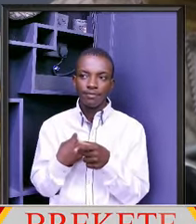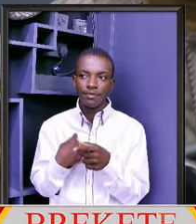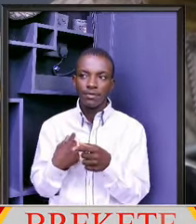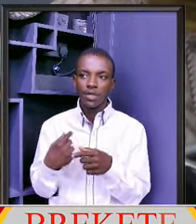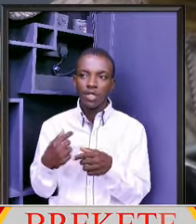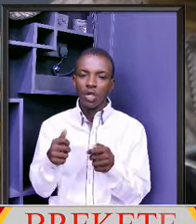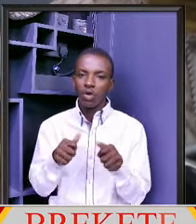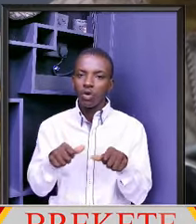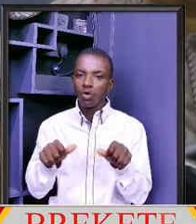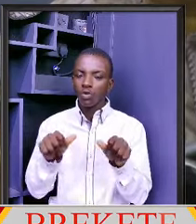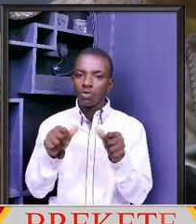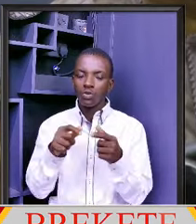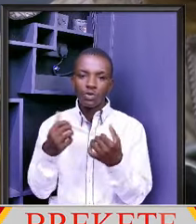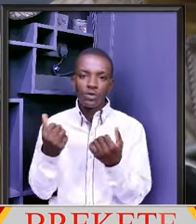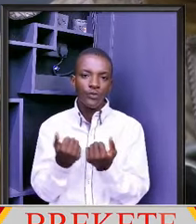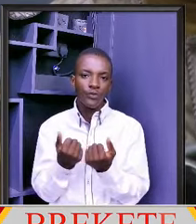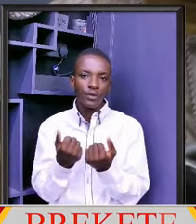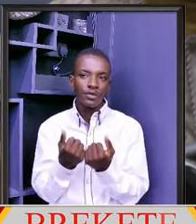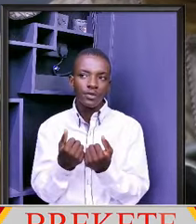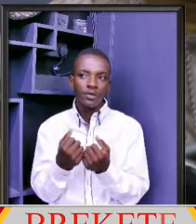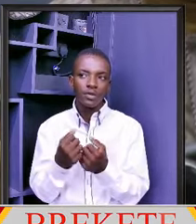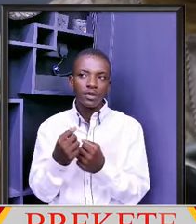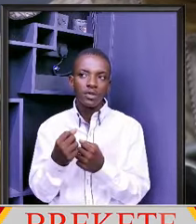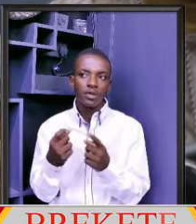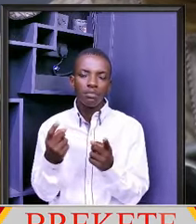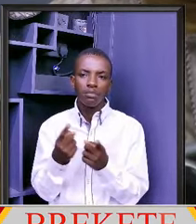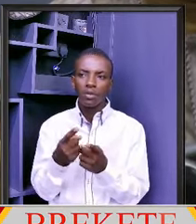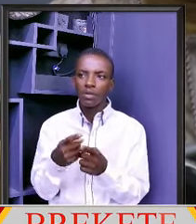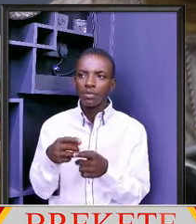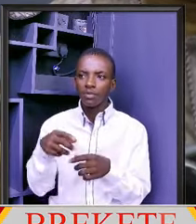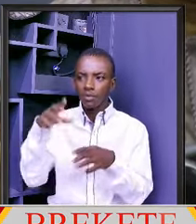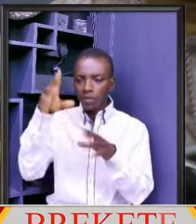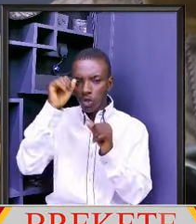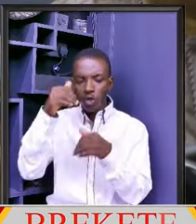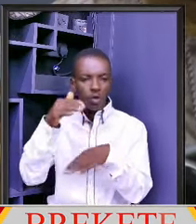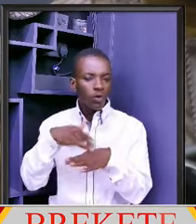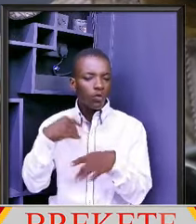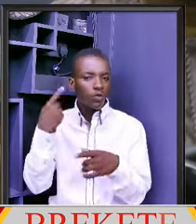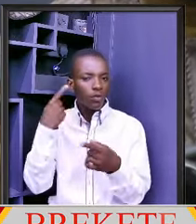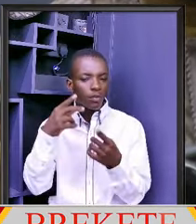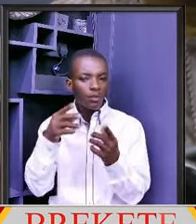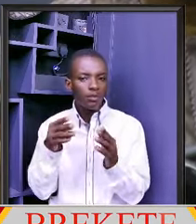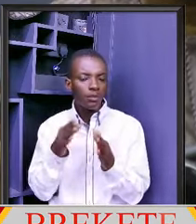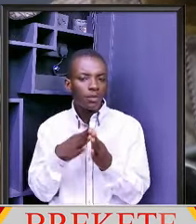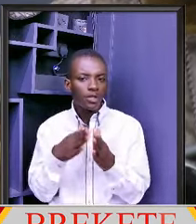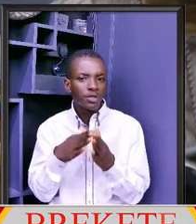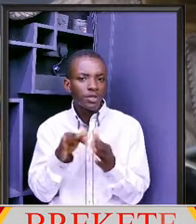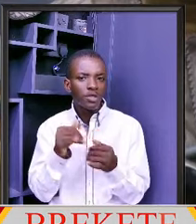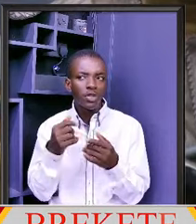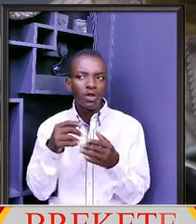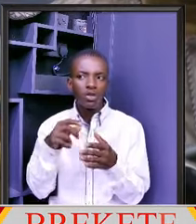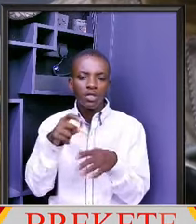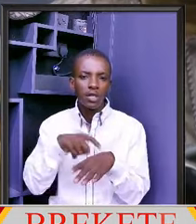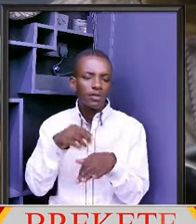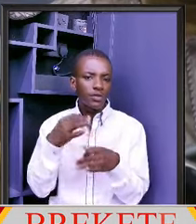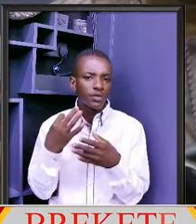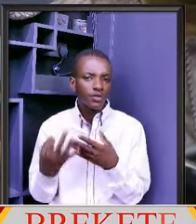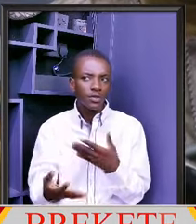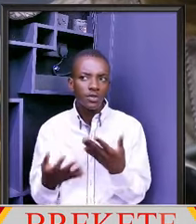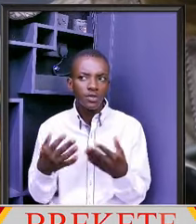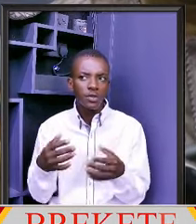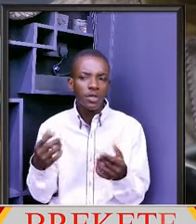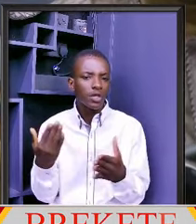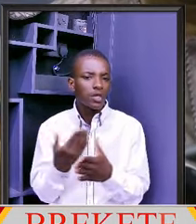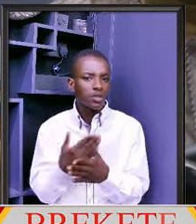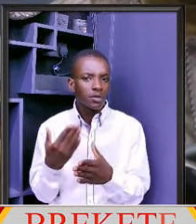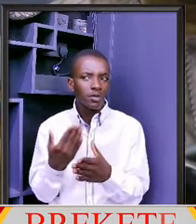And I continue the fight. I met him and said, "Mr. President, call for meeting." Well, I tell you, I've come to a lab, call for meeting. When I